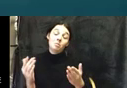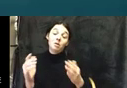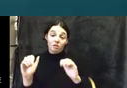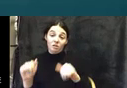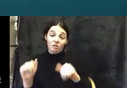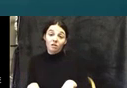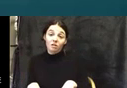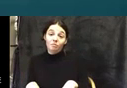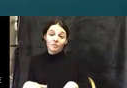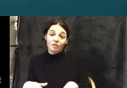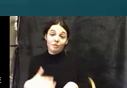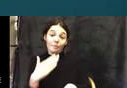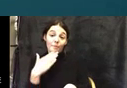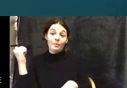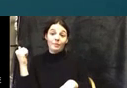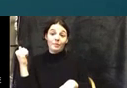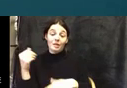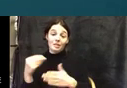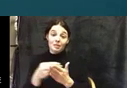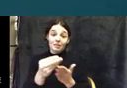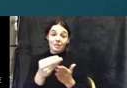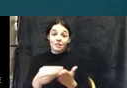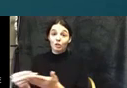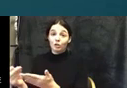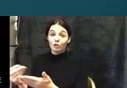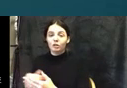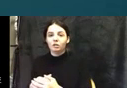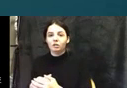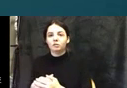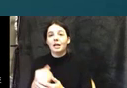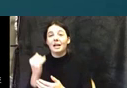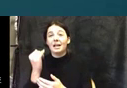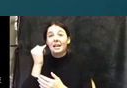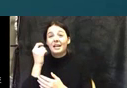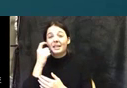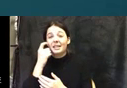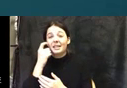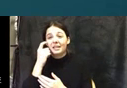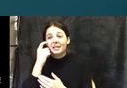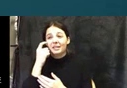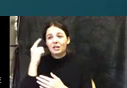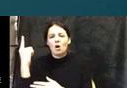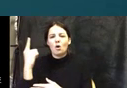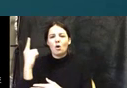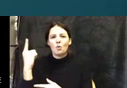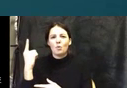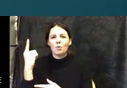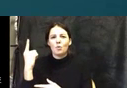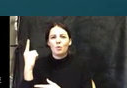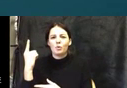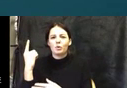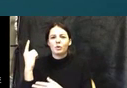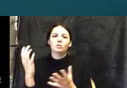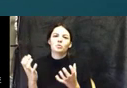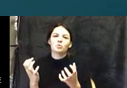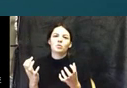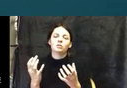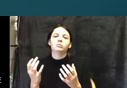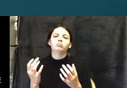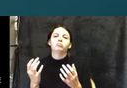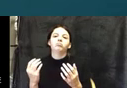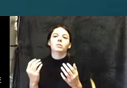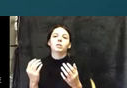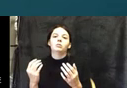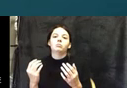I do also think that you should always be impeccable with your words. They're permanent when you write a book, and once you publish your book, it